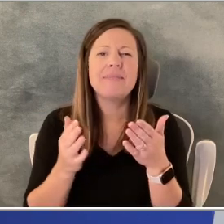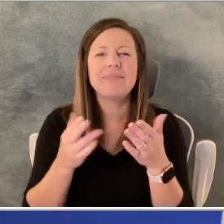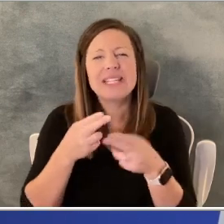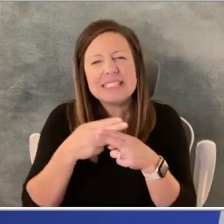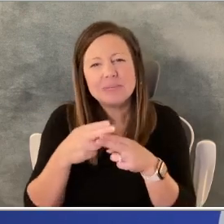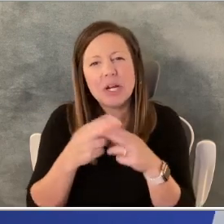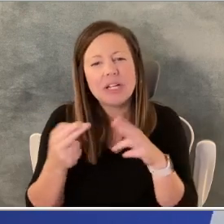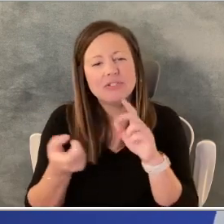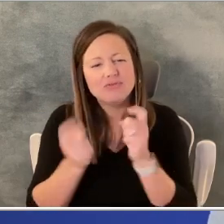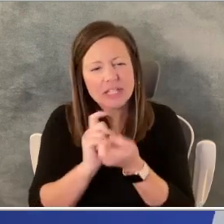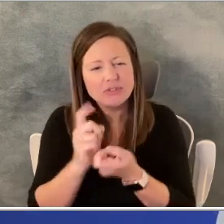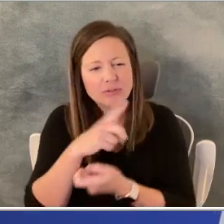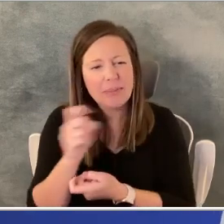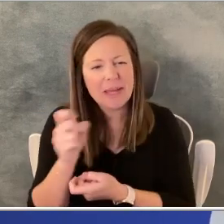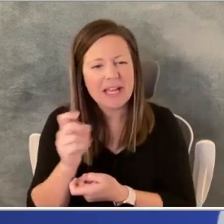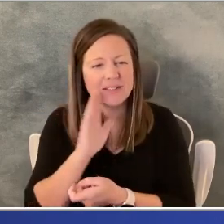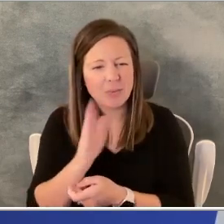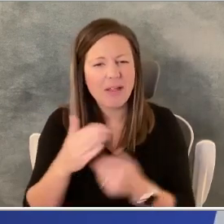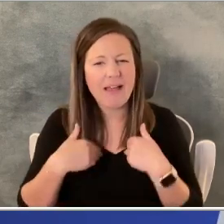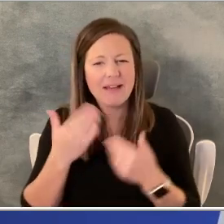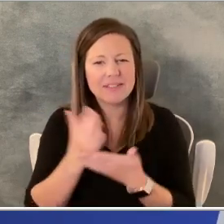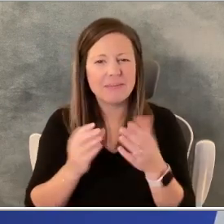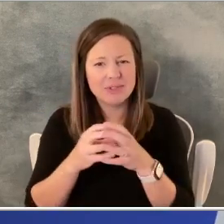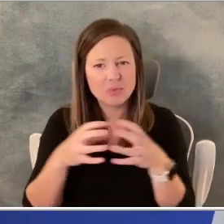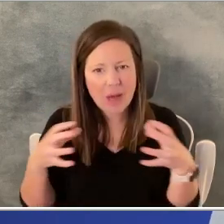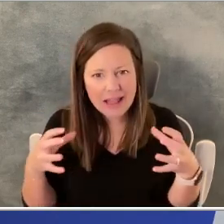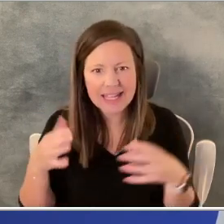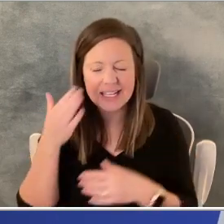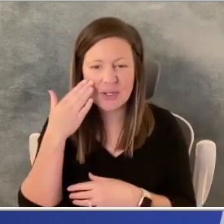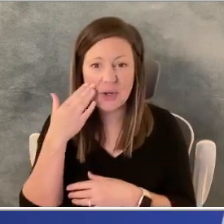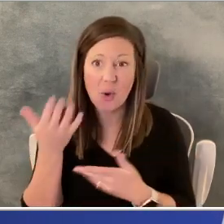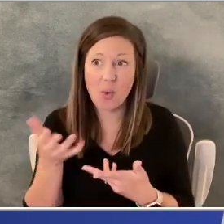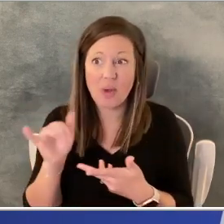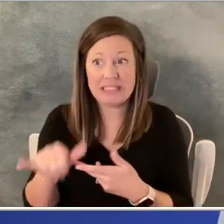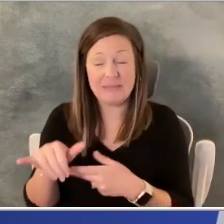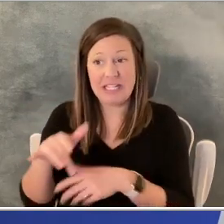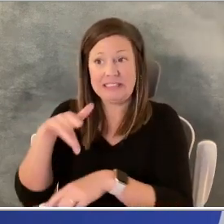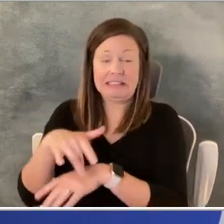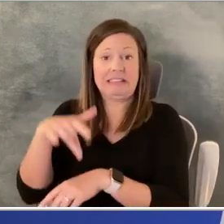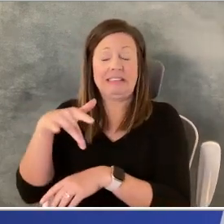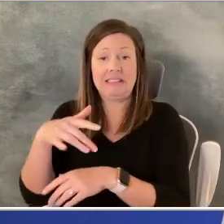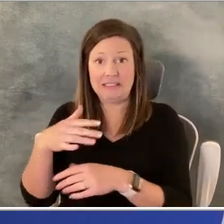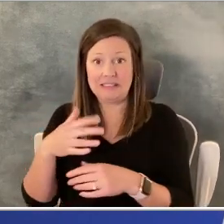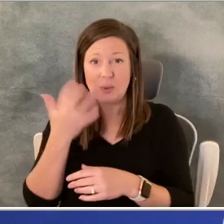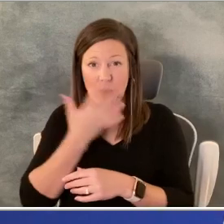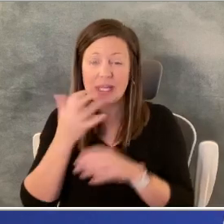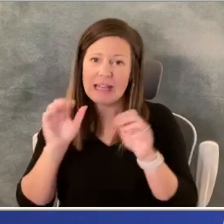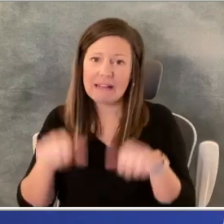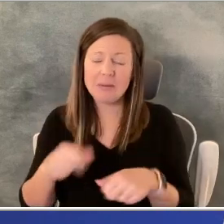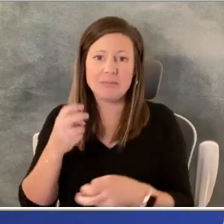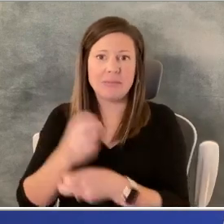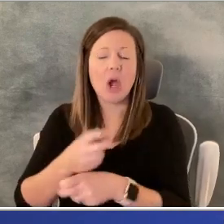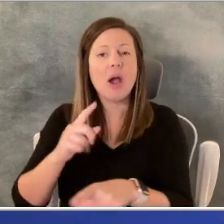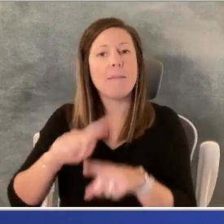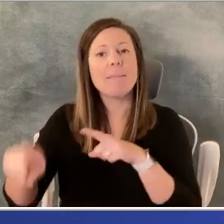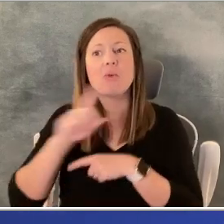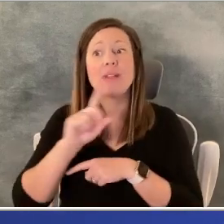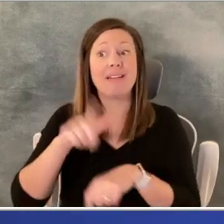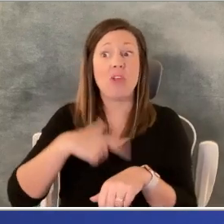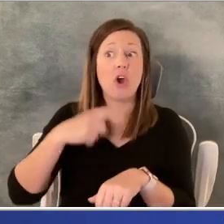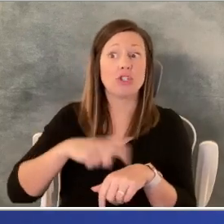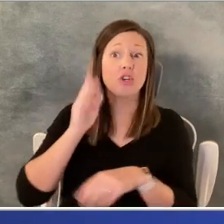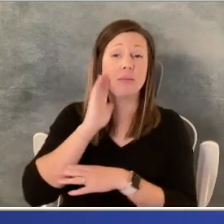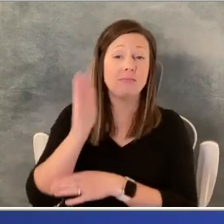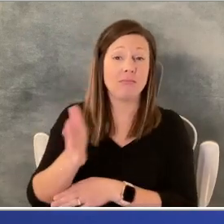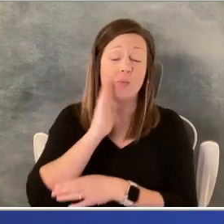the prostate swells. I mean, it is being traumatized for that brief period of time. But long term, we really don't see those consequences that we see